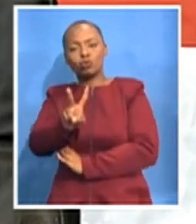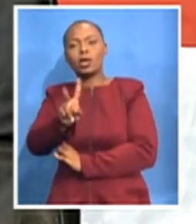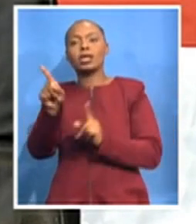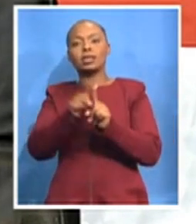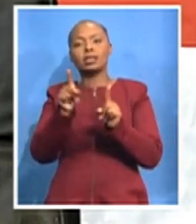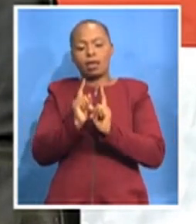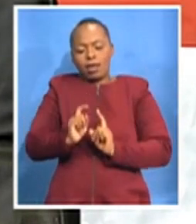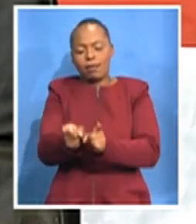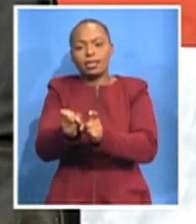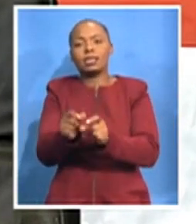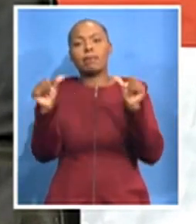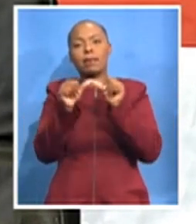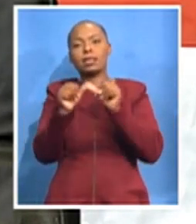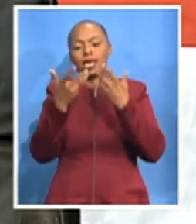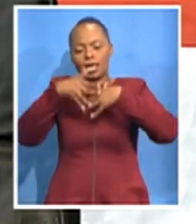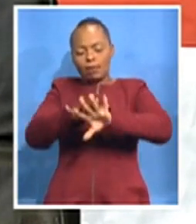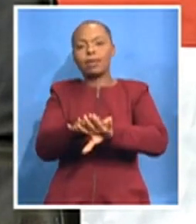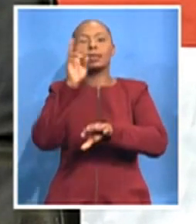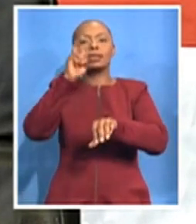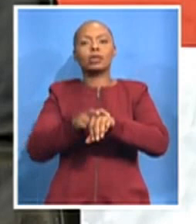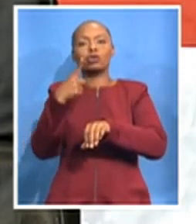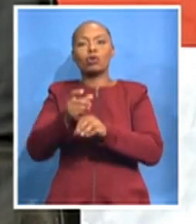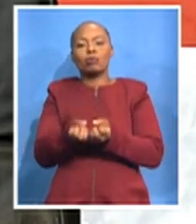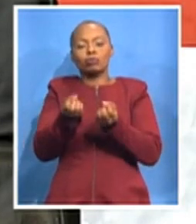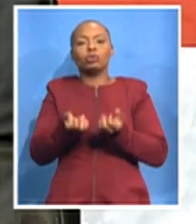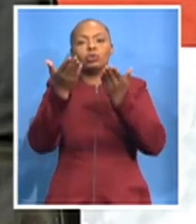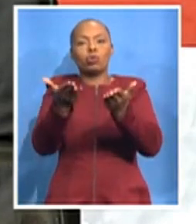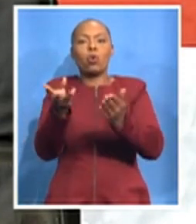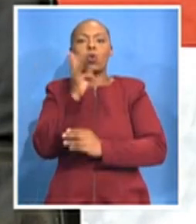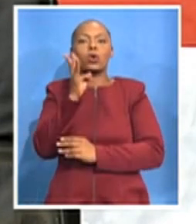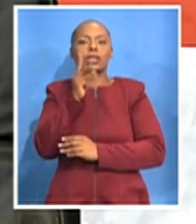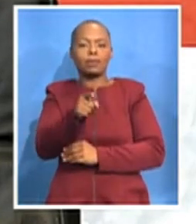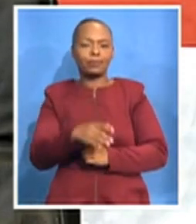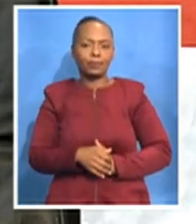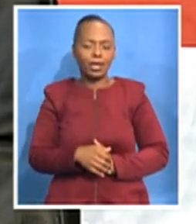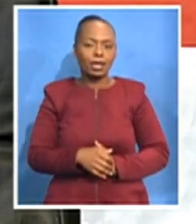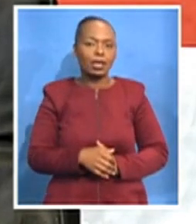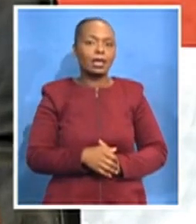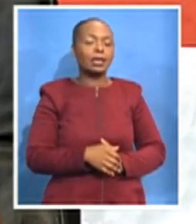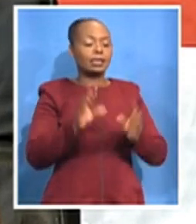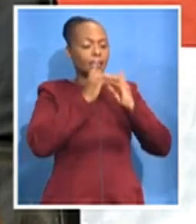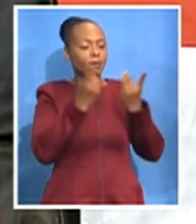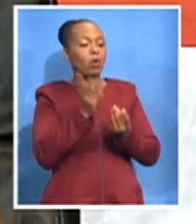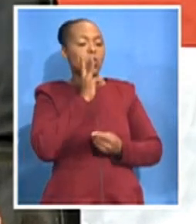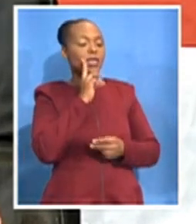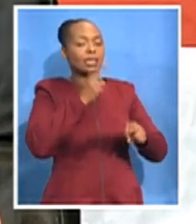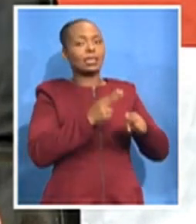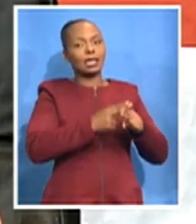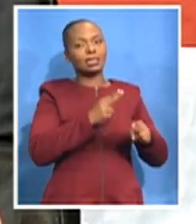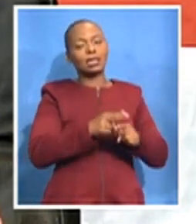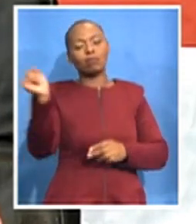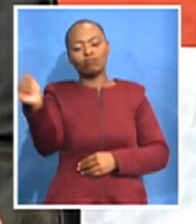to restore water services. So the Department of Water and Sanitation then appointed Mopani